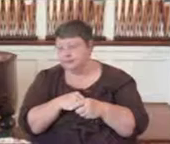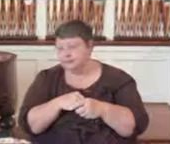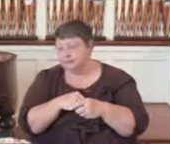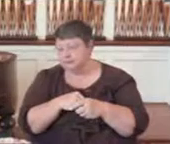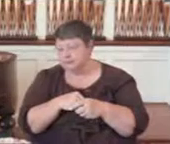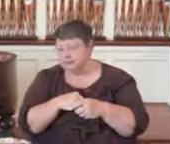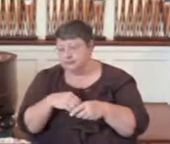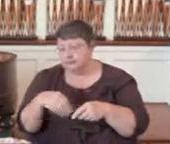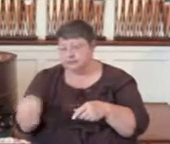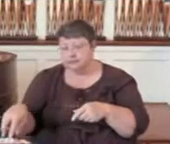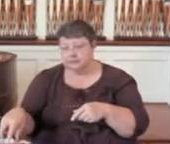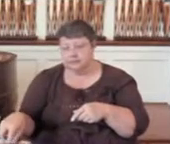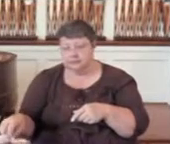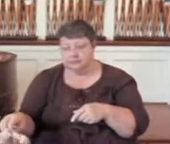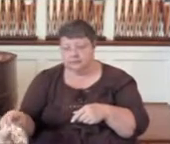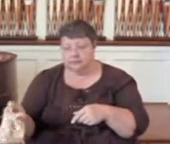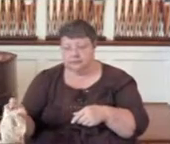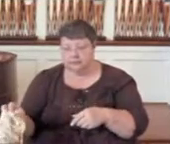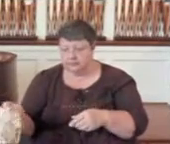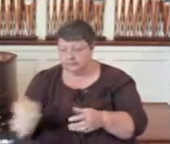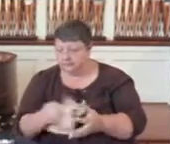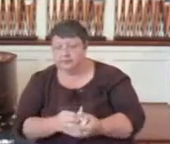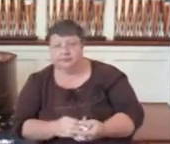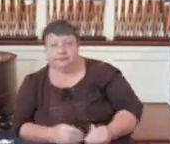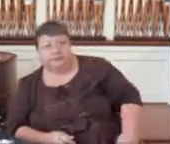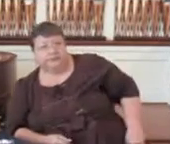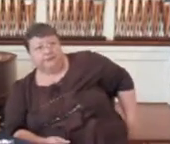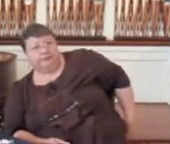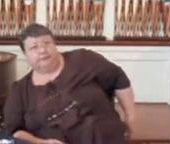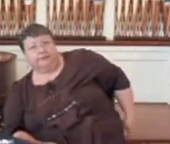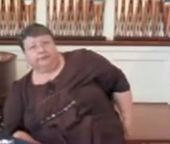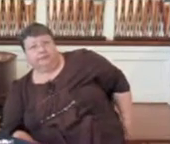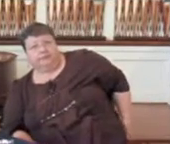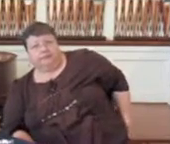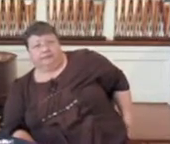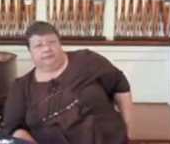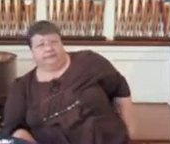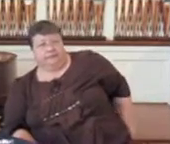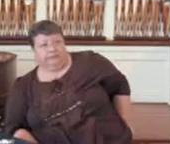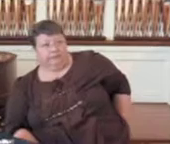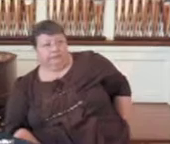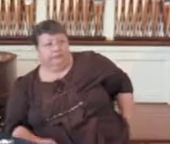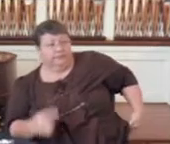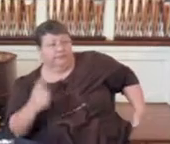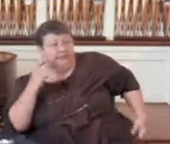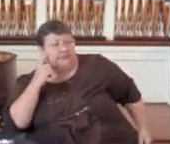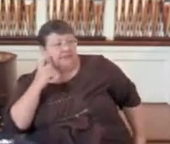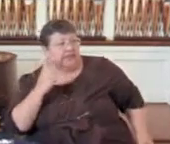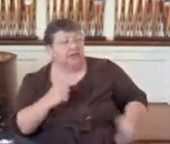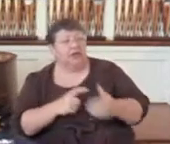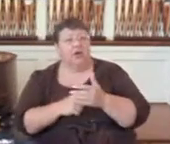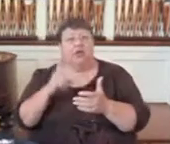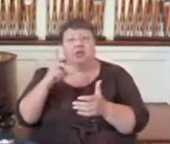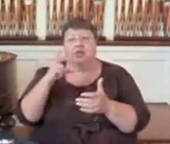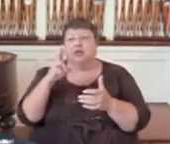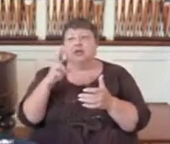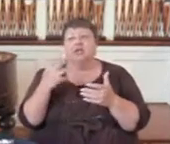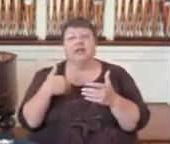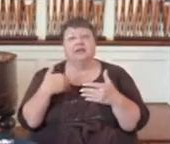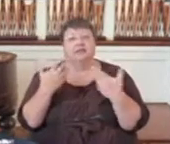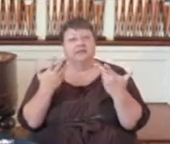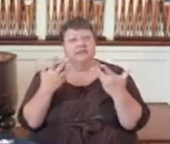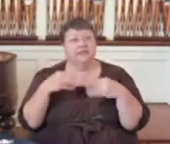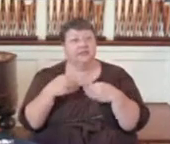Well said. Hey, thank you, Vicki. I noticed that the ushers have delivered the little